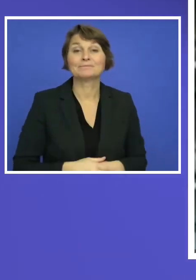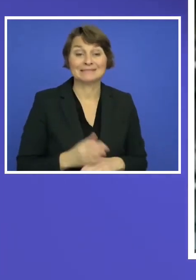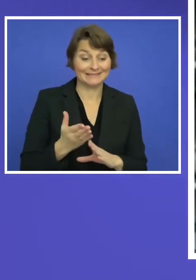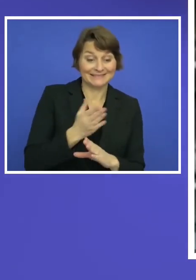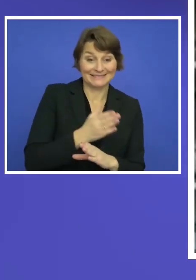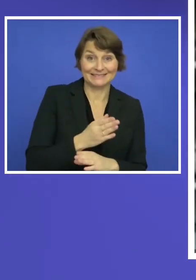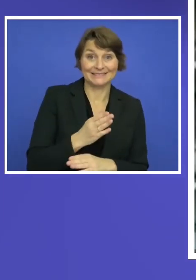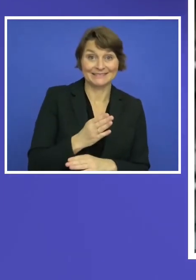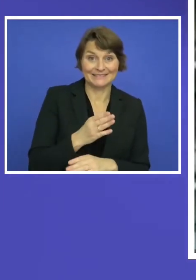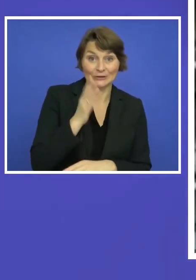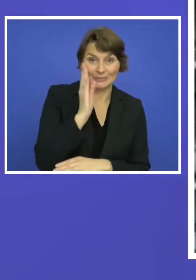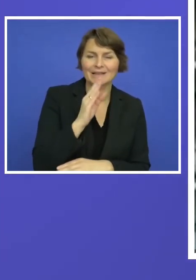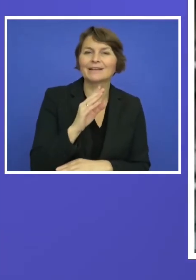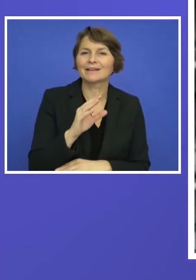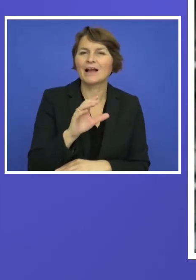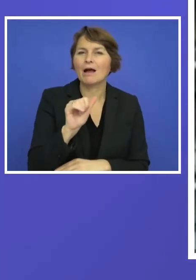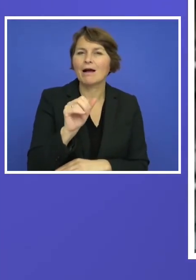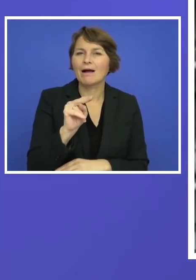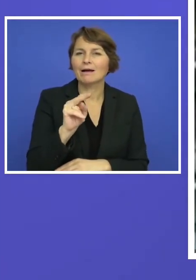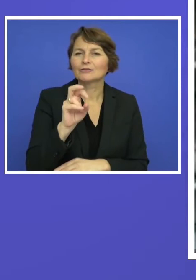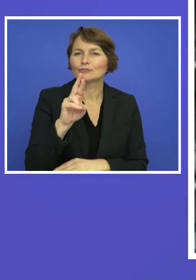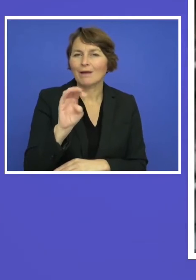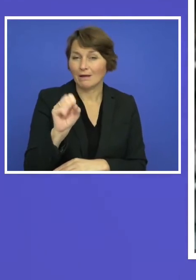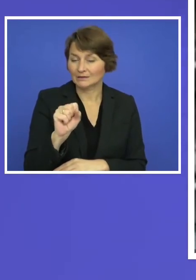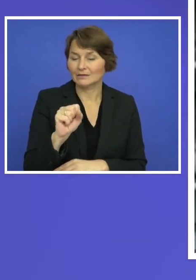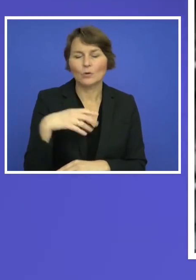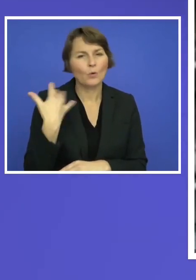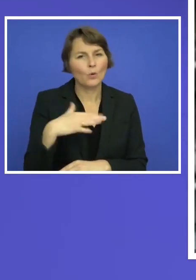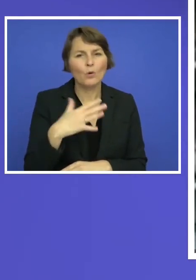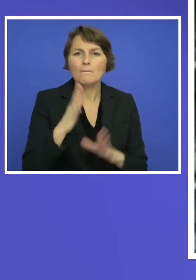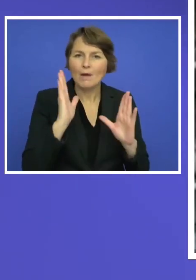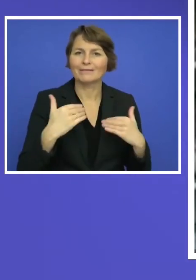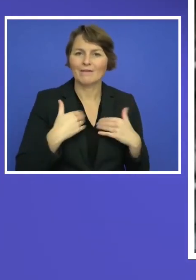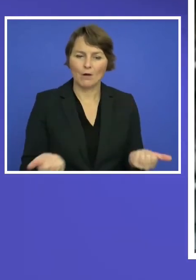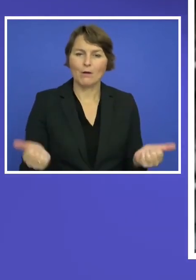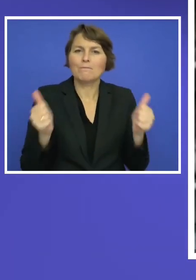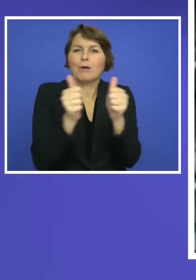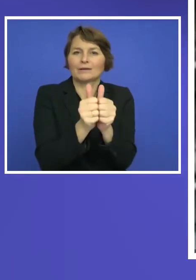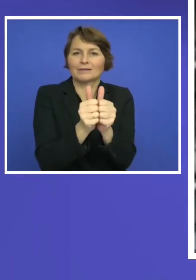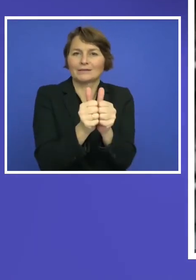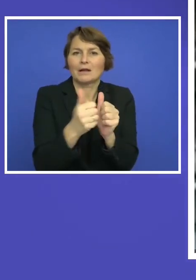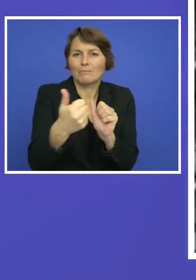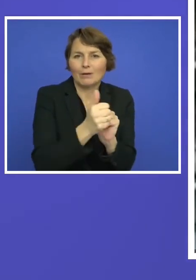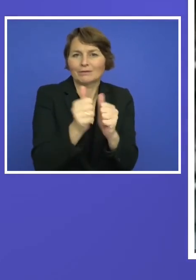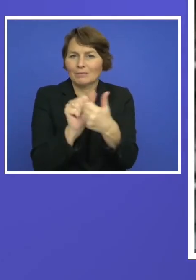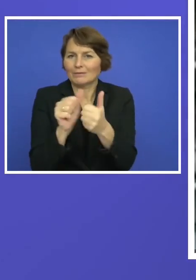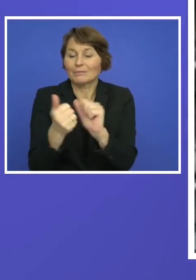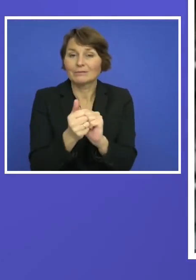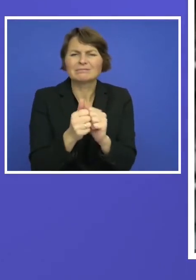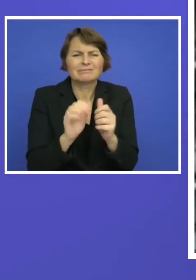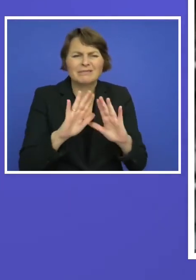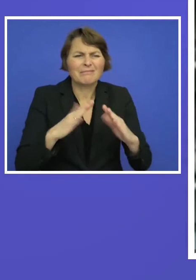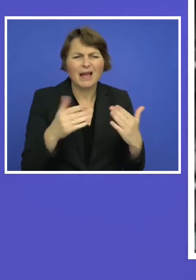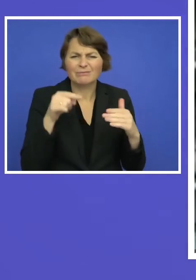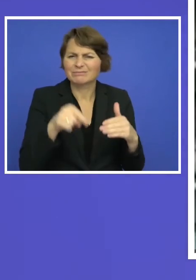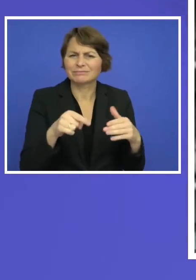very important, and I would like to encourage, when we talk about leadership in the health sector, not only